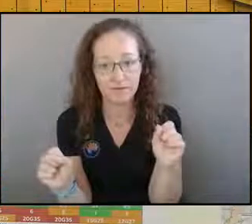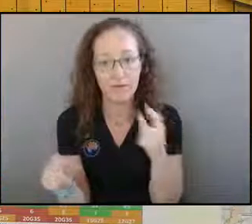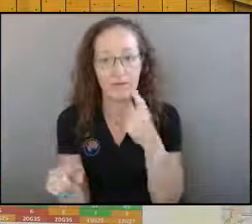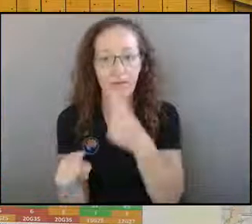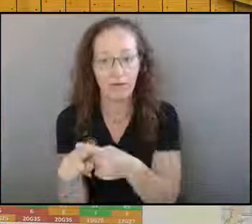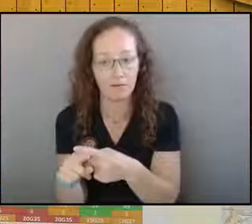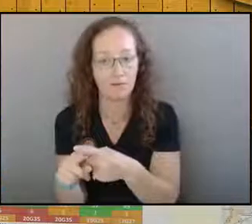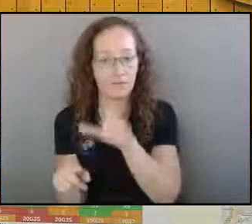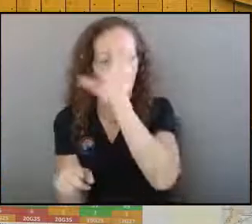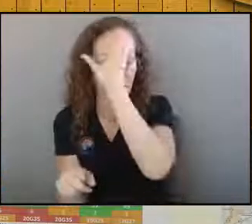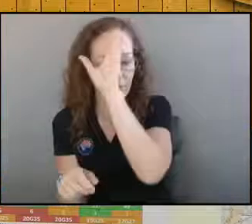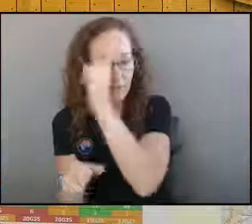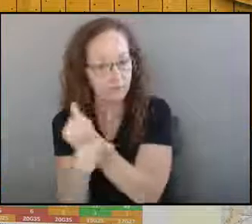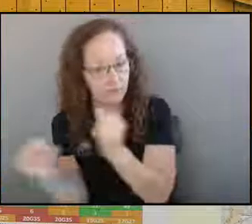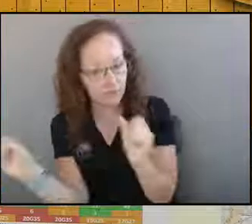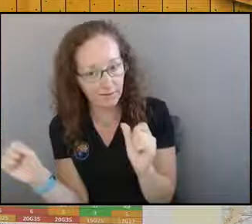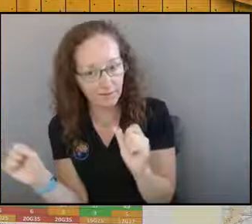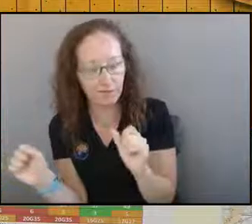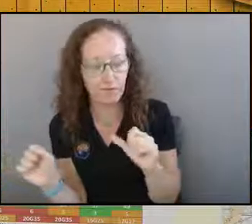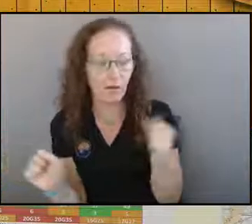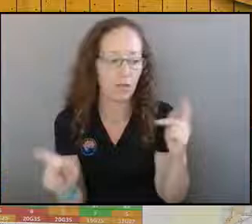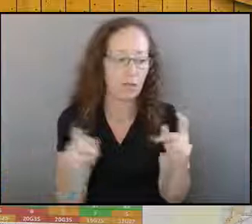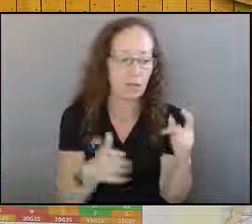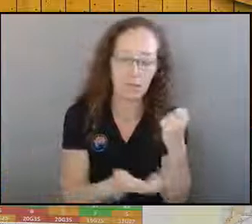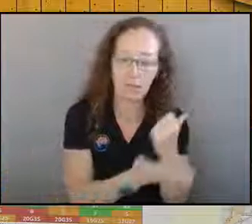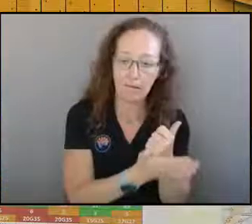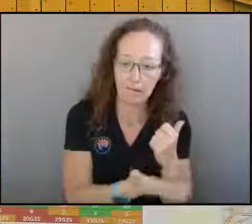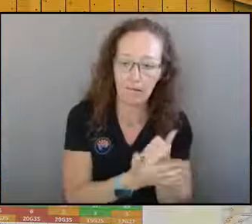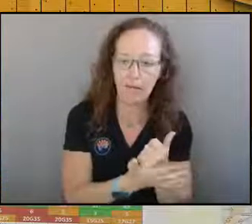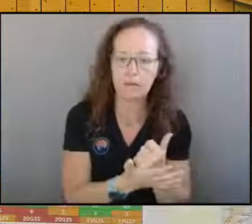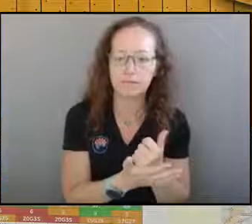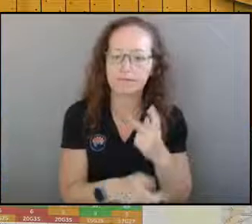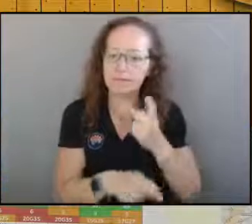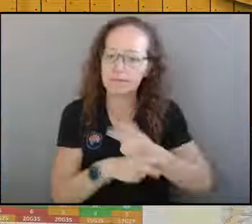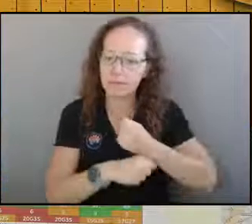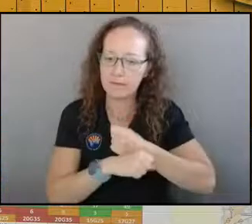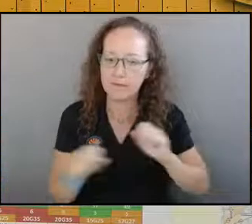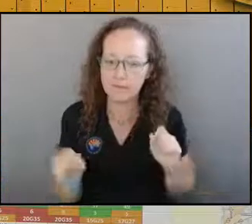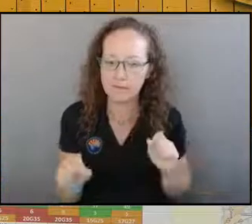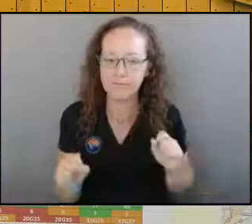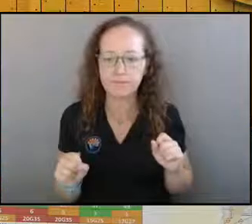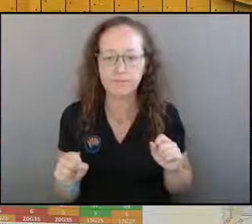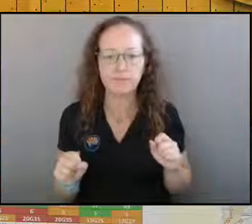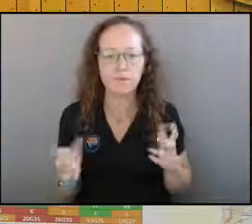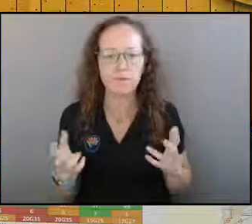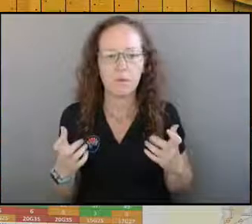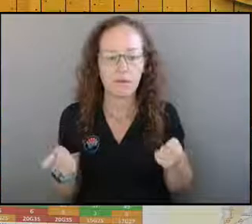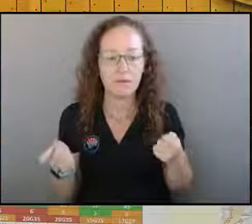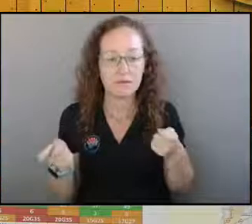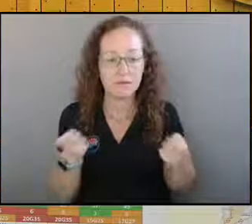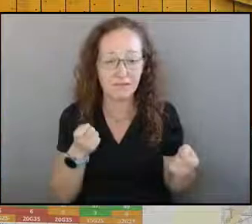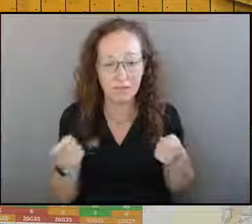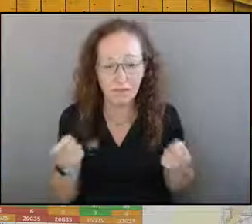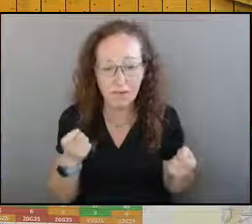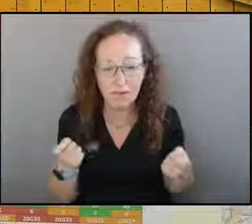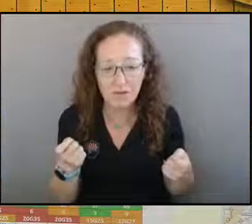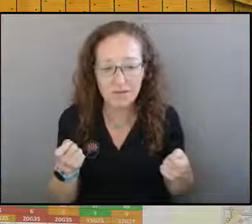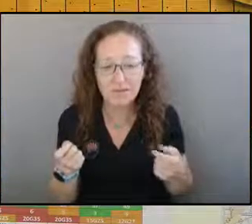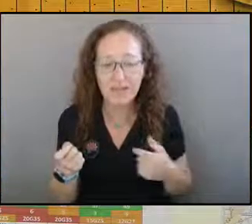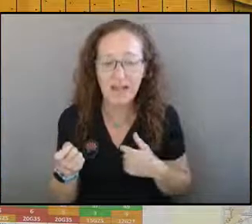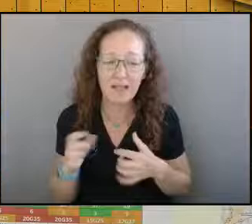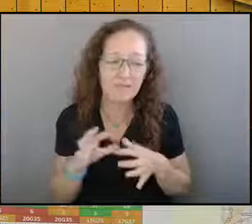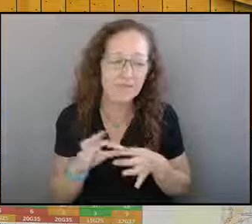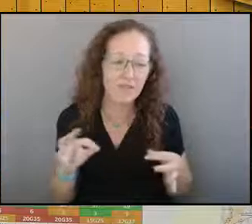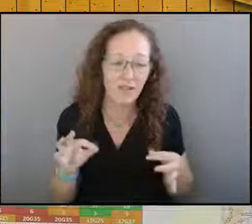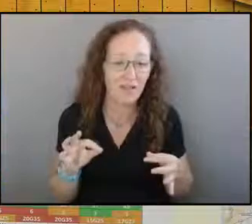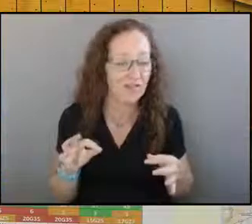that is assisting in trying to control this. I'm gonna say this beast of a